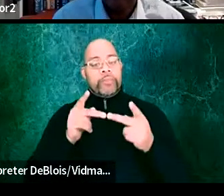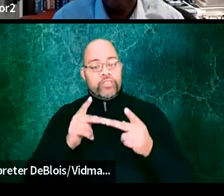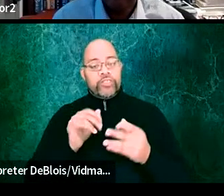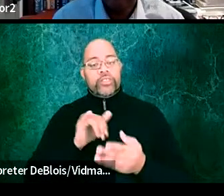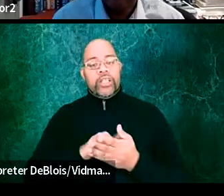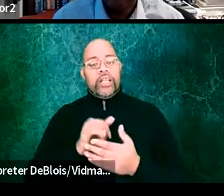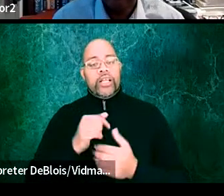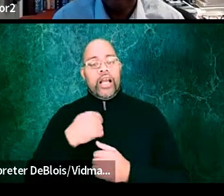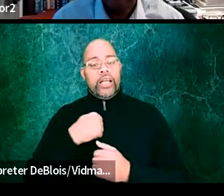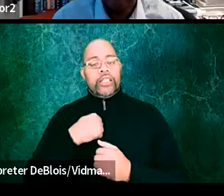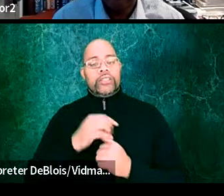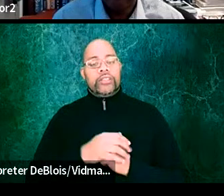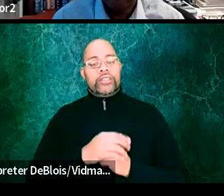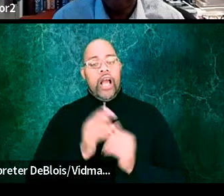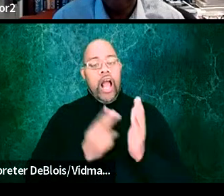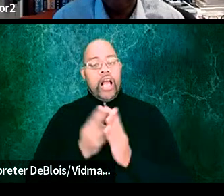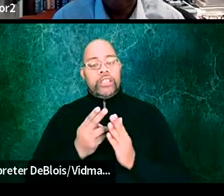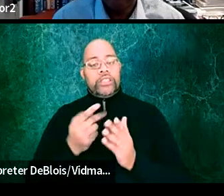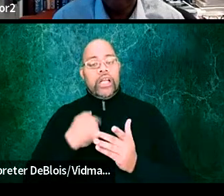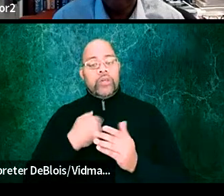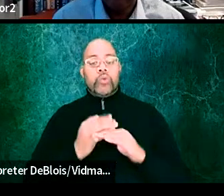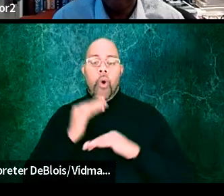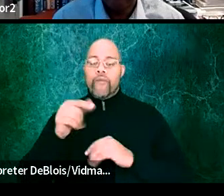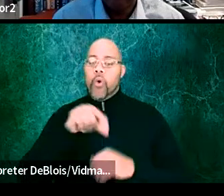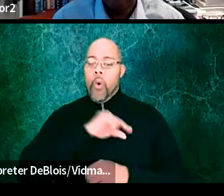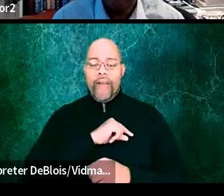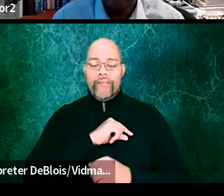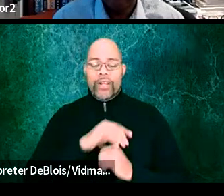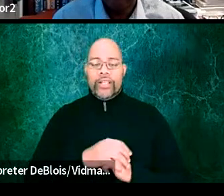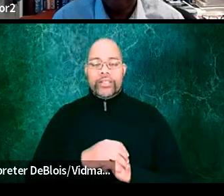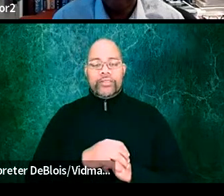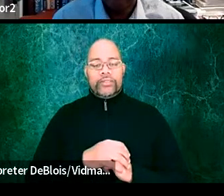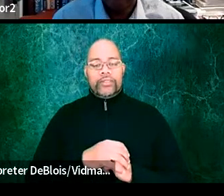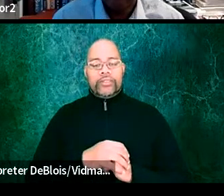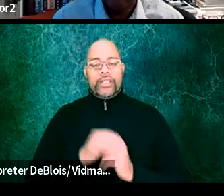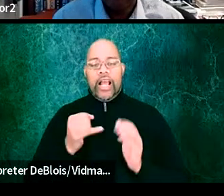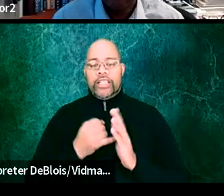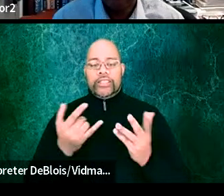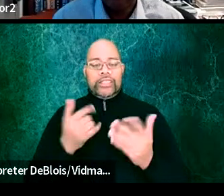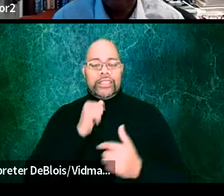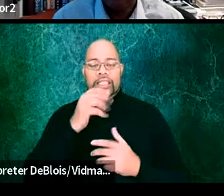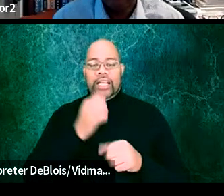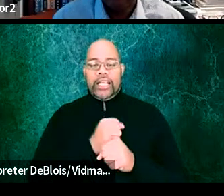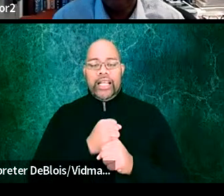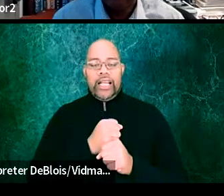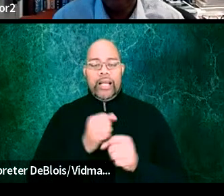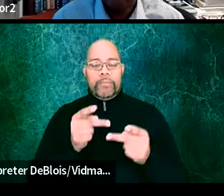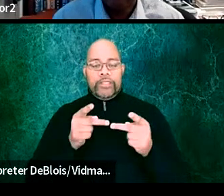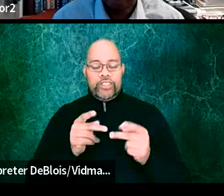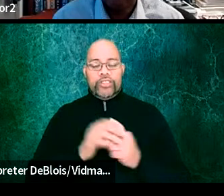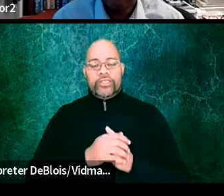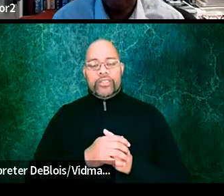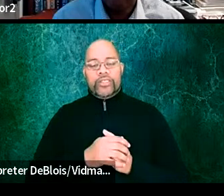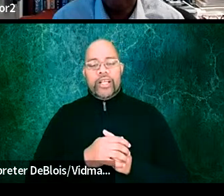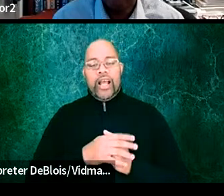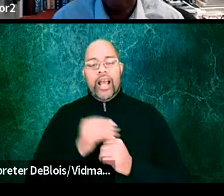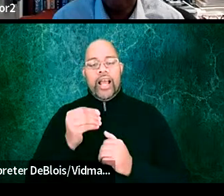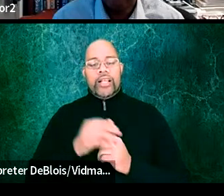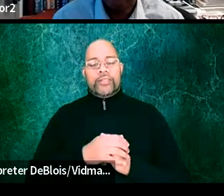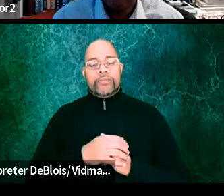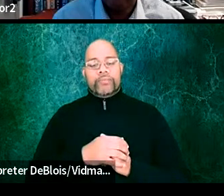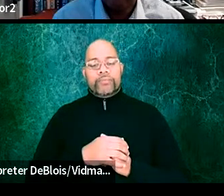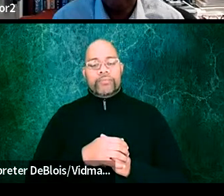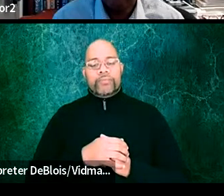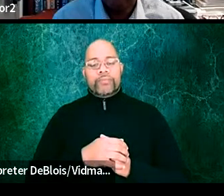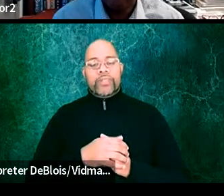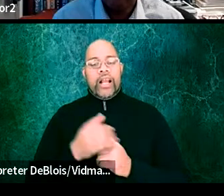that I honestly were overqualified for, and I just did not get the position. And